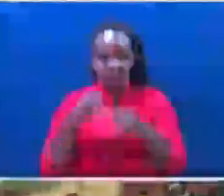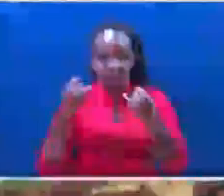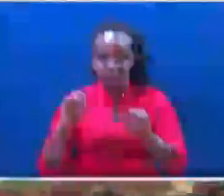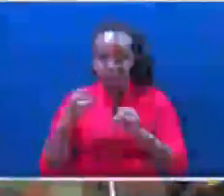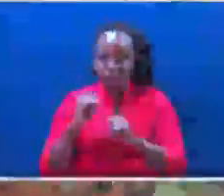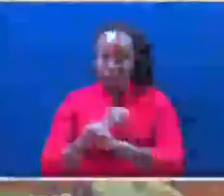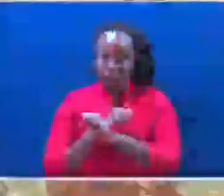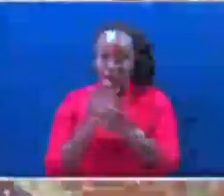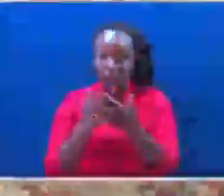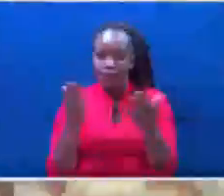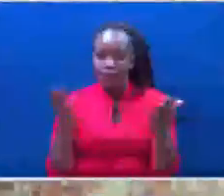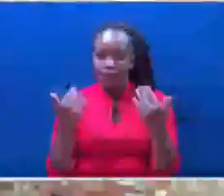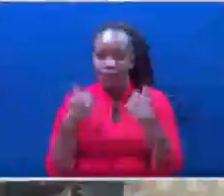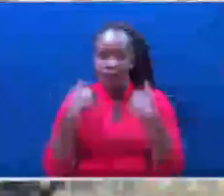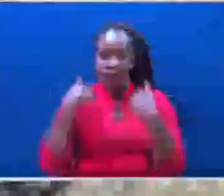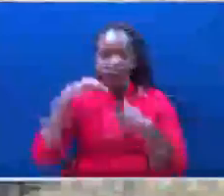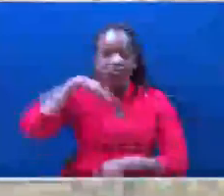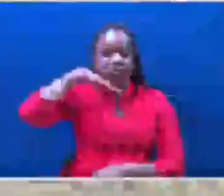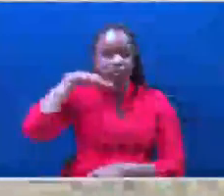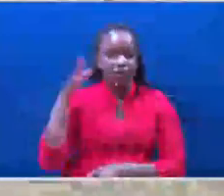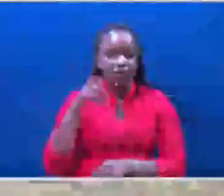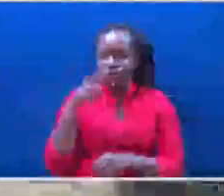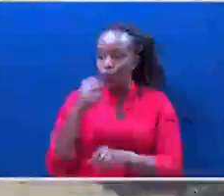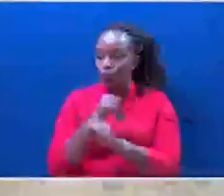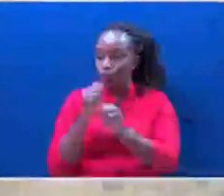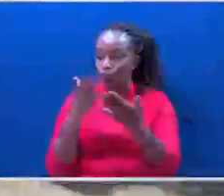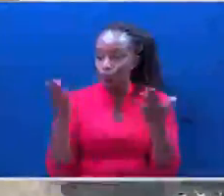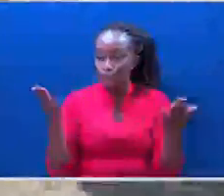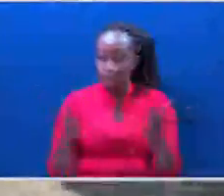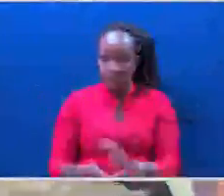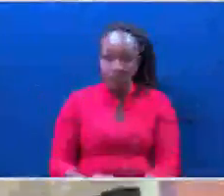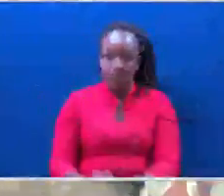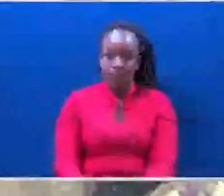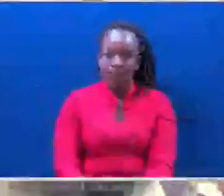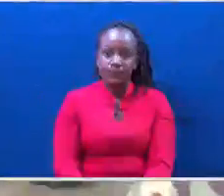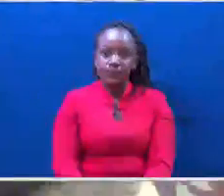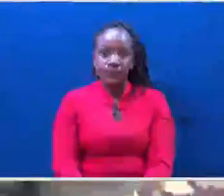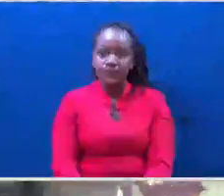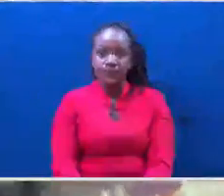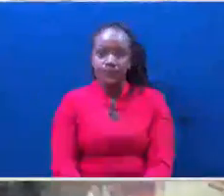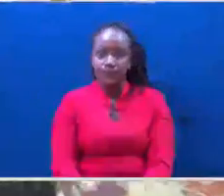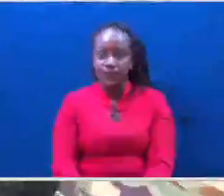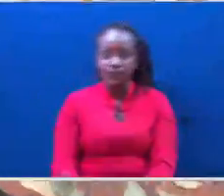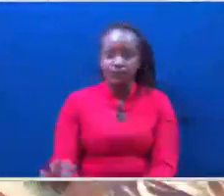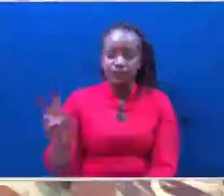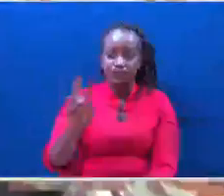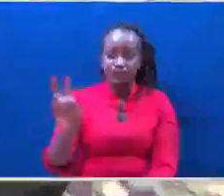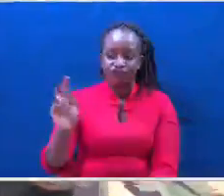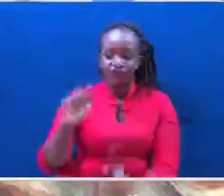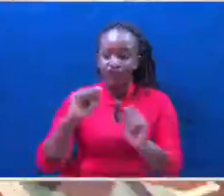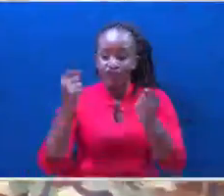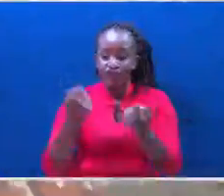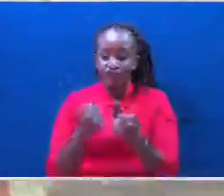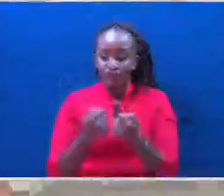unit. Scuff! Can't harm us. No. It's very gentle. The area surveillance team and the